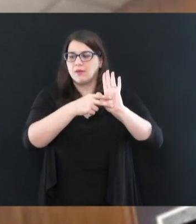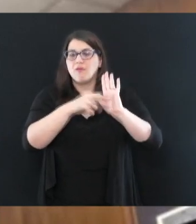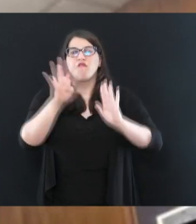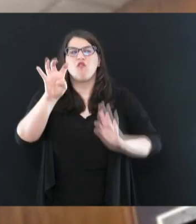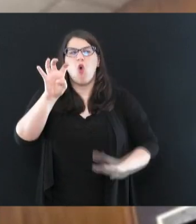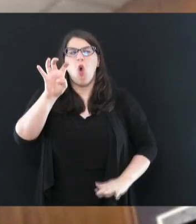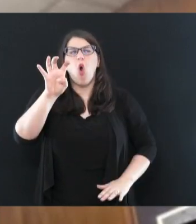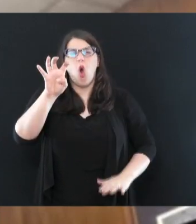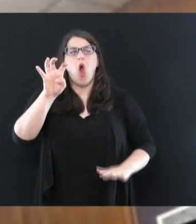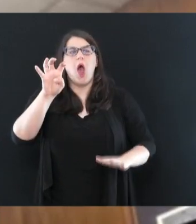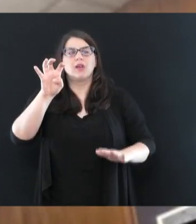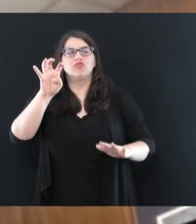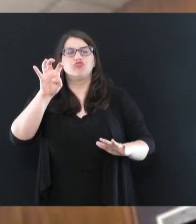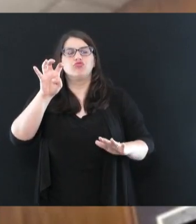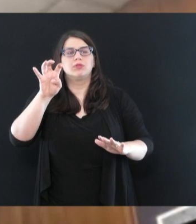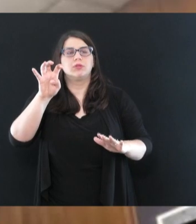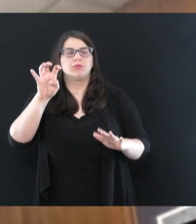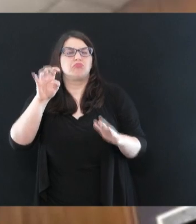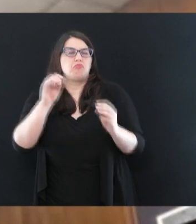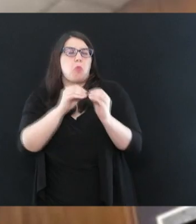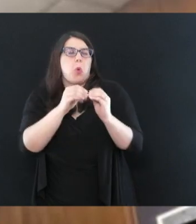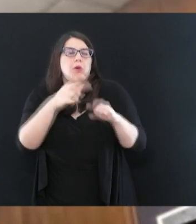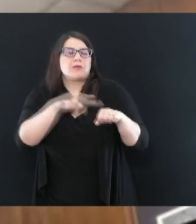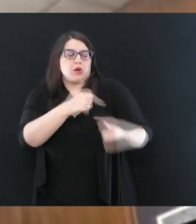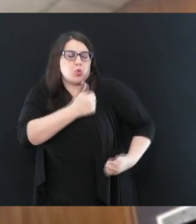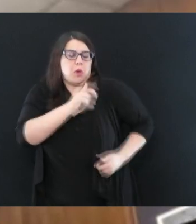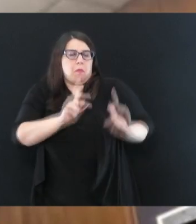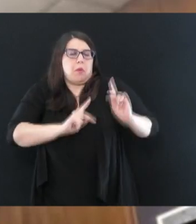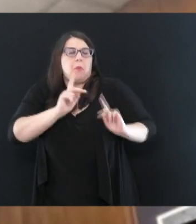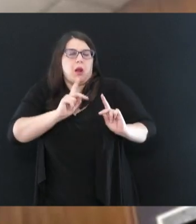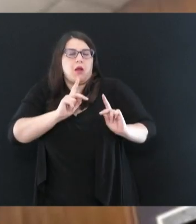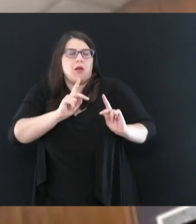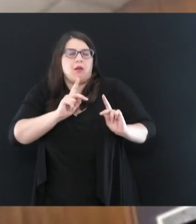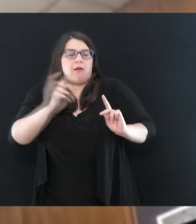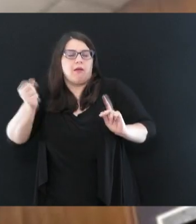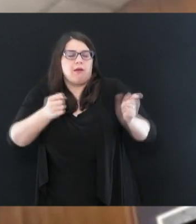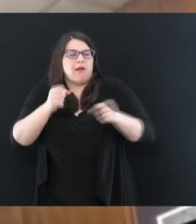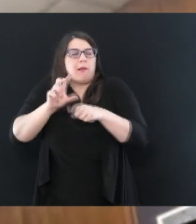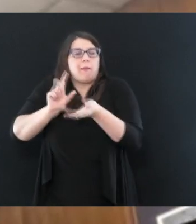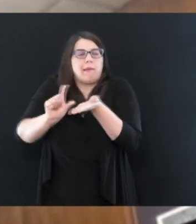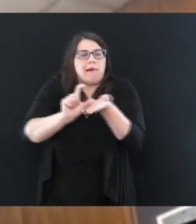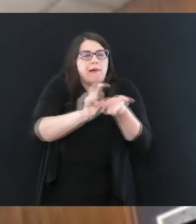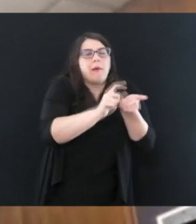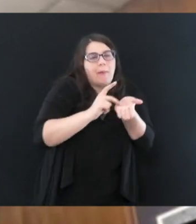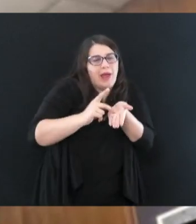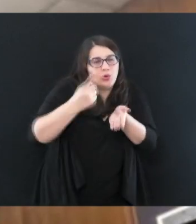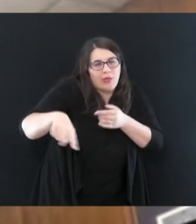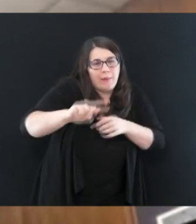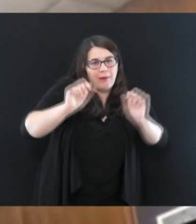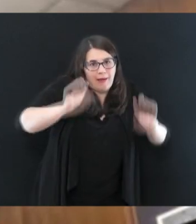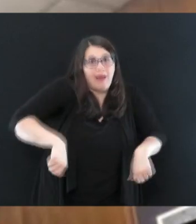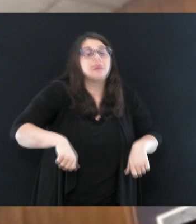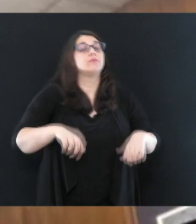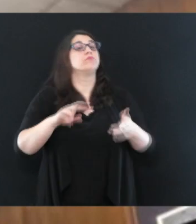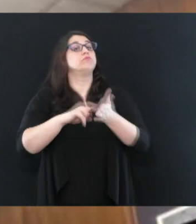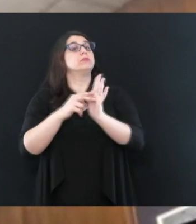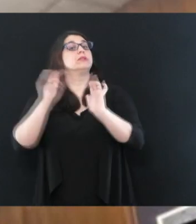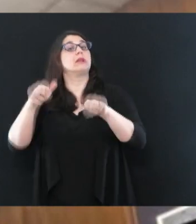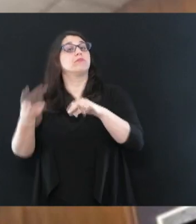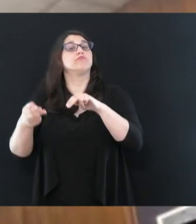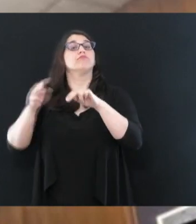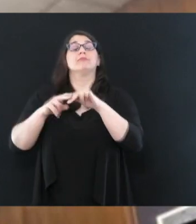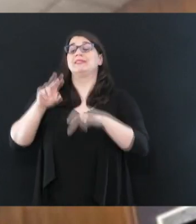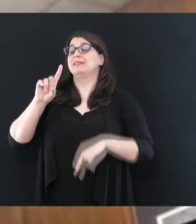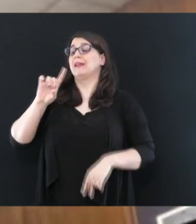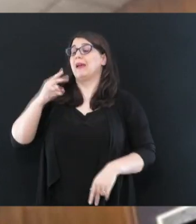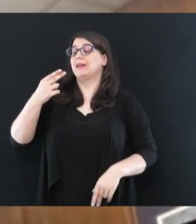federally reimbursed. That will allow us to increase some additional support to DHHR epidemiology. We'll go up to